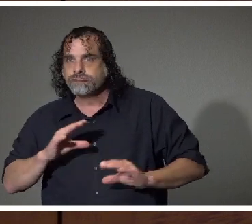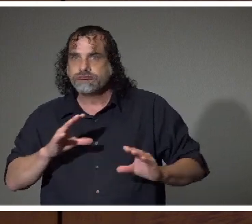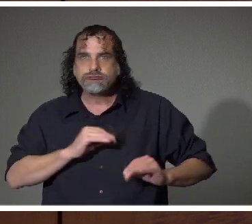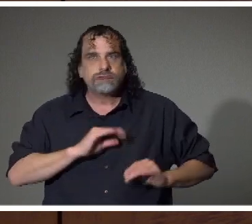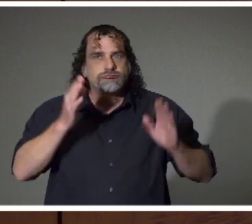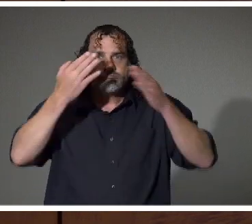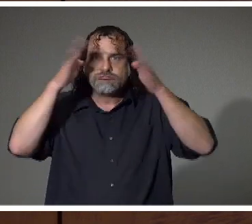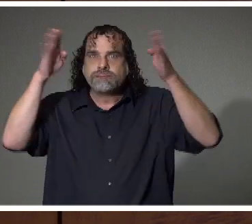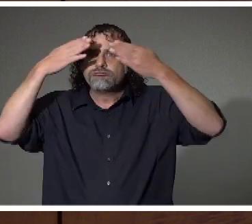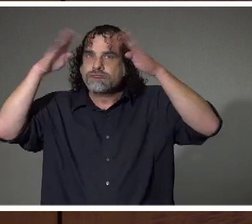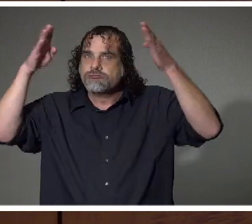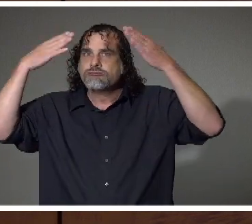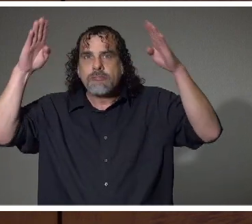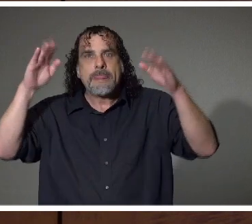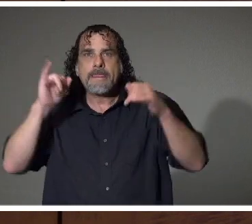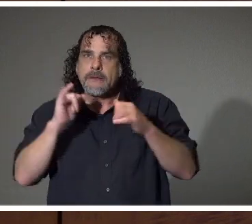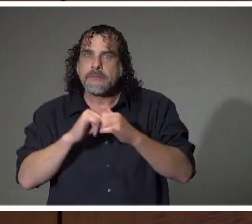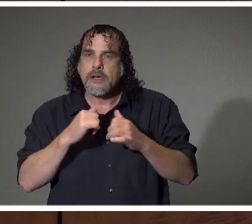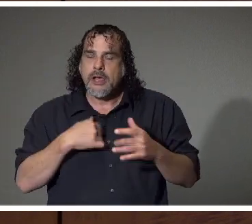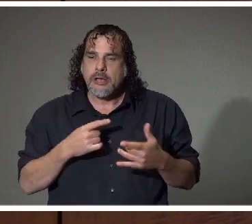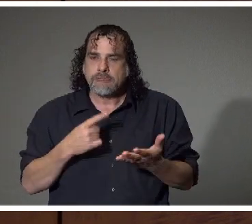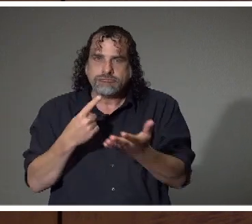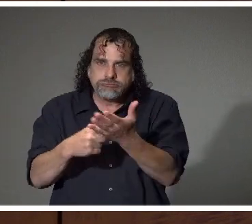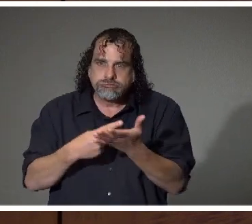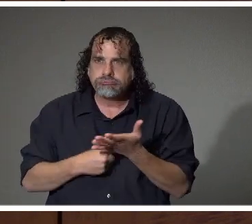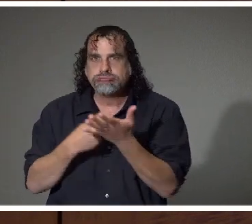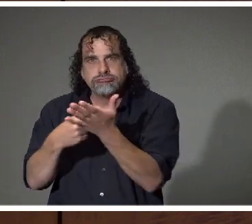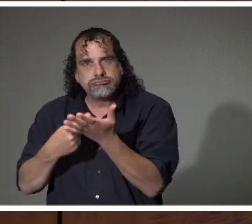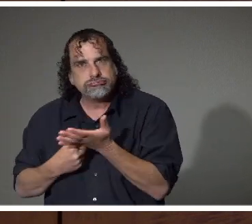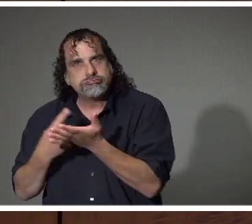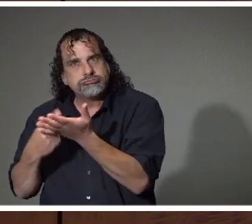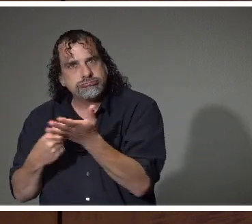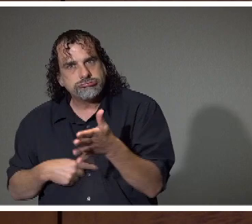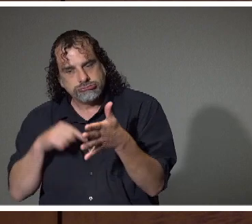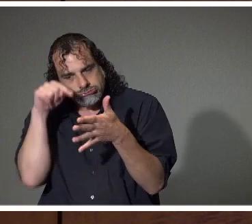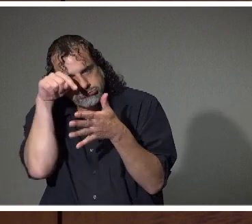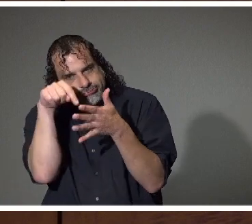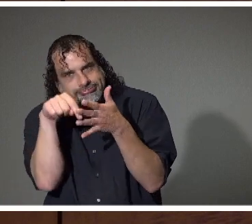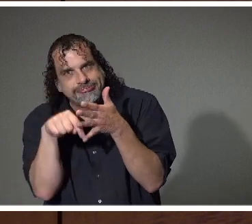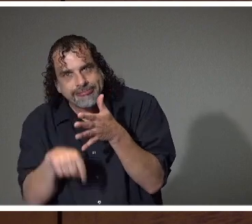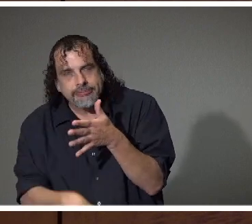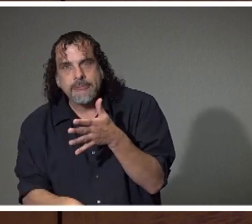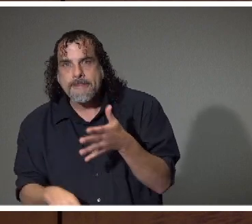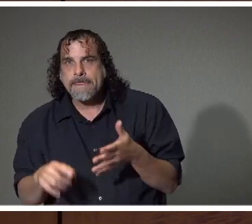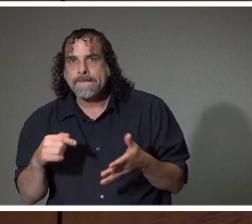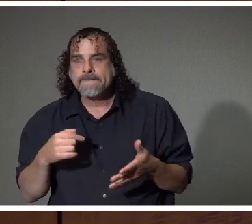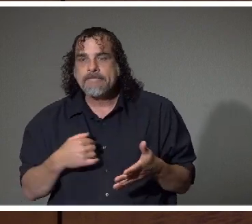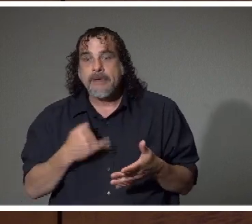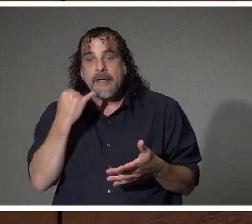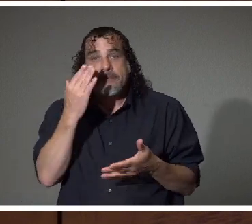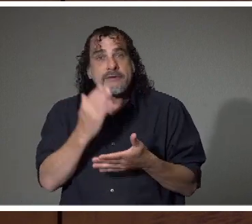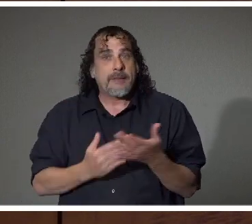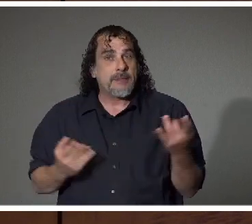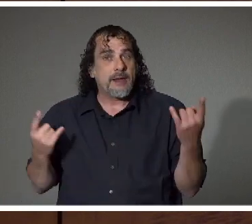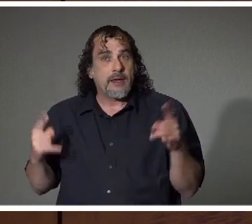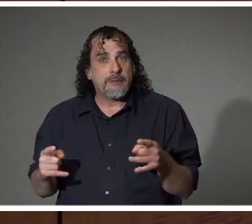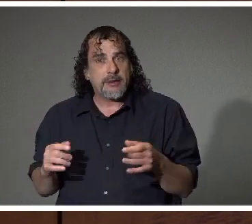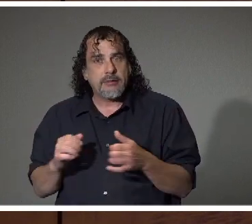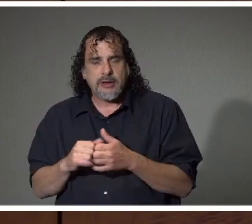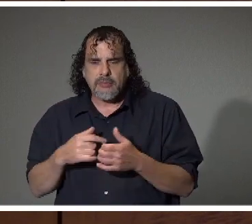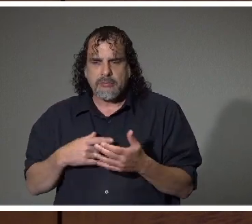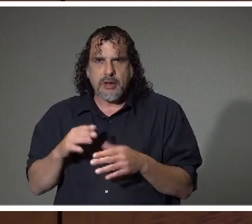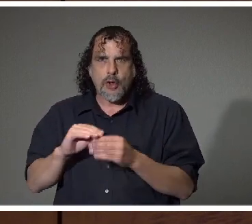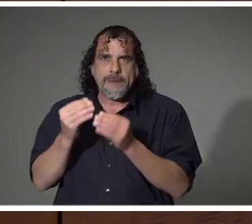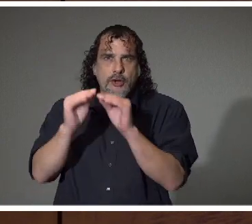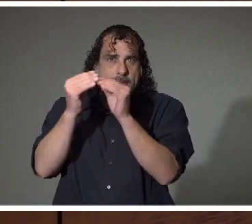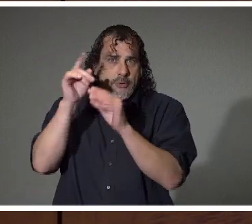appreciated the opportunity to have long, meaningful, deliberative conversations. Anything that happens will be very based on data.